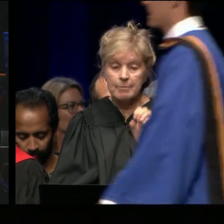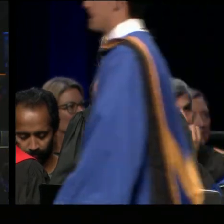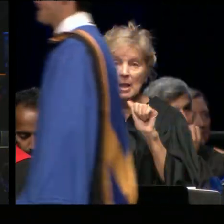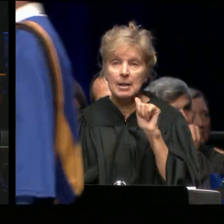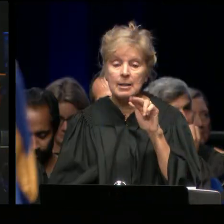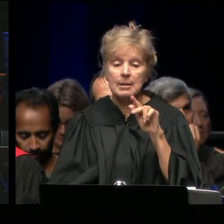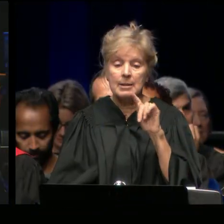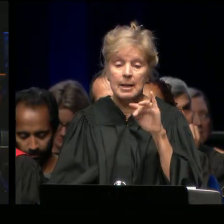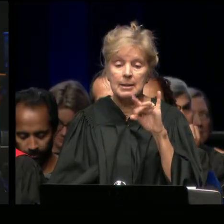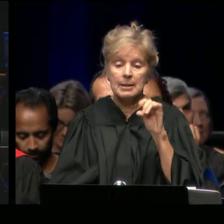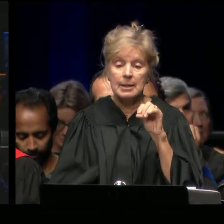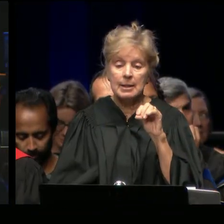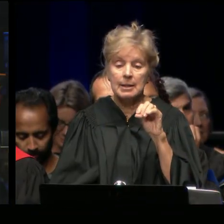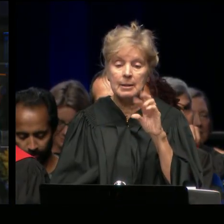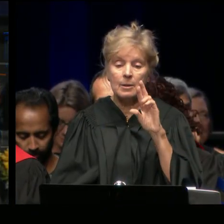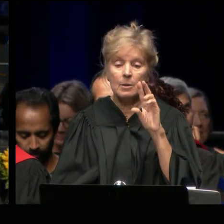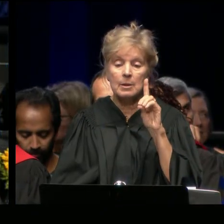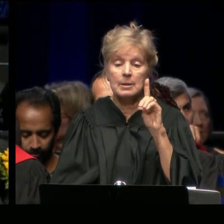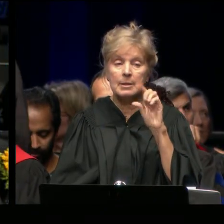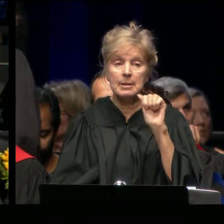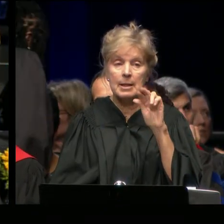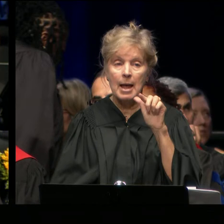Santino D'Angelo Rosas.